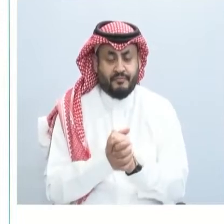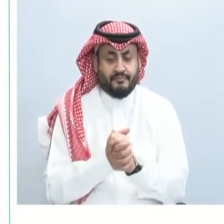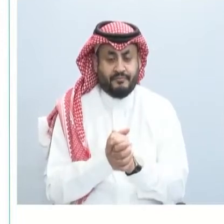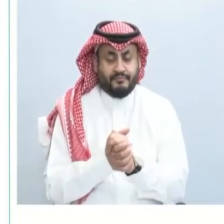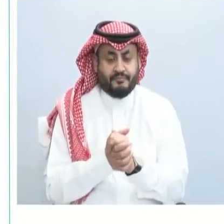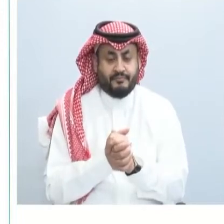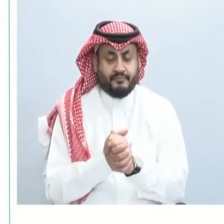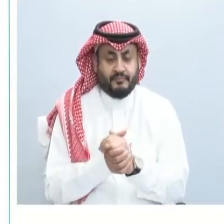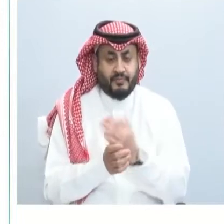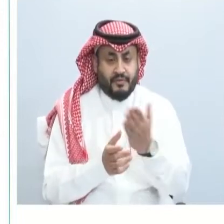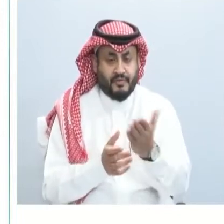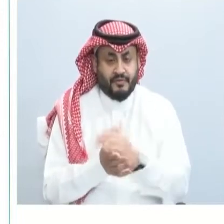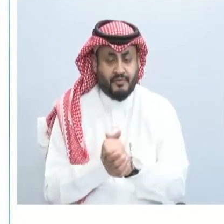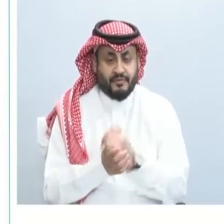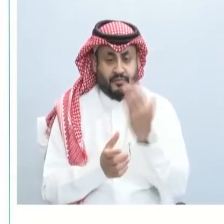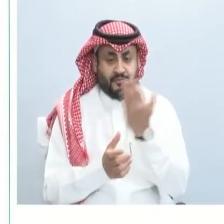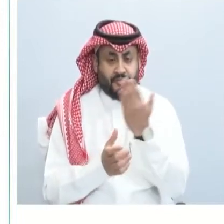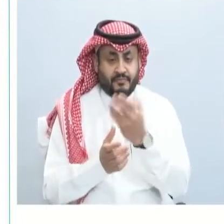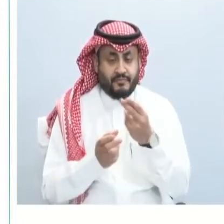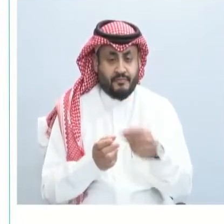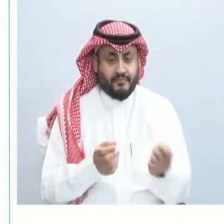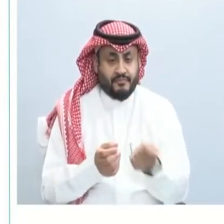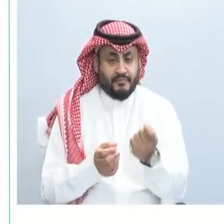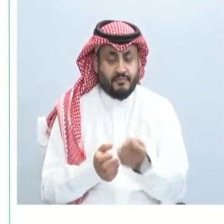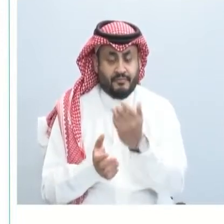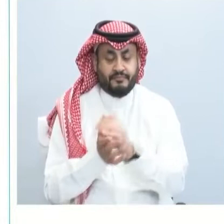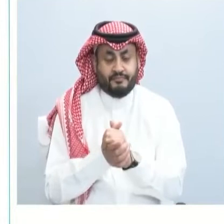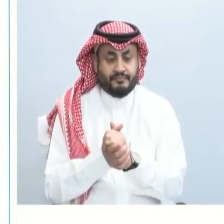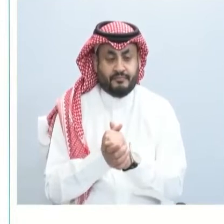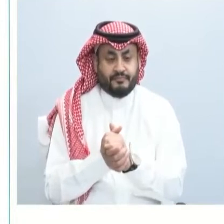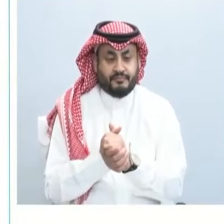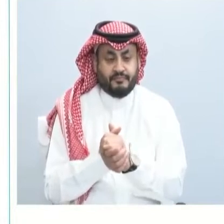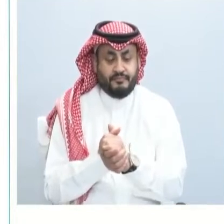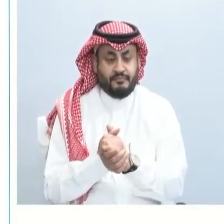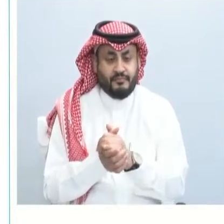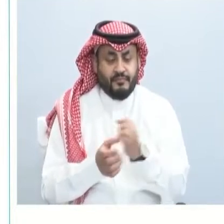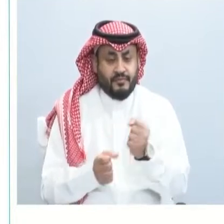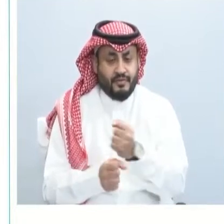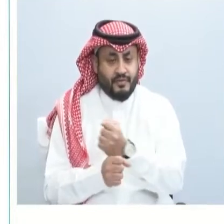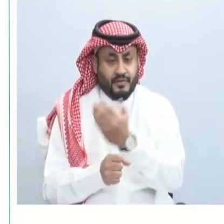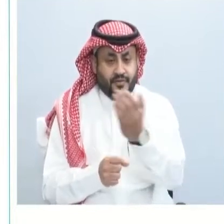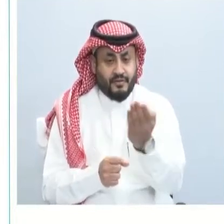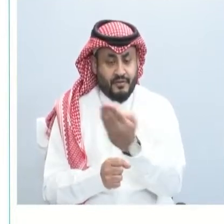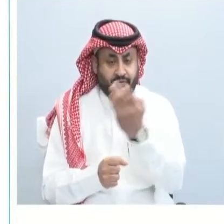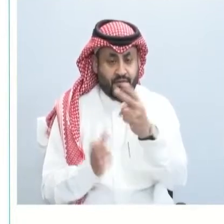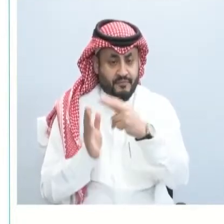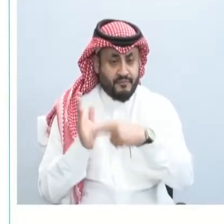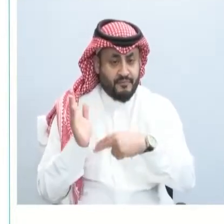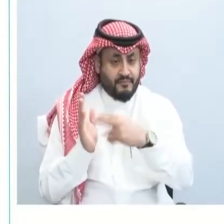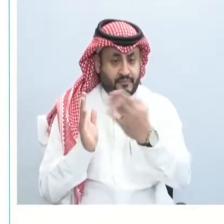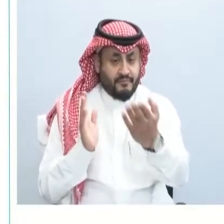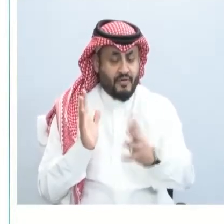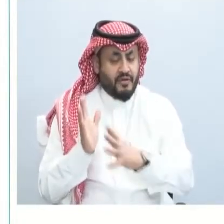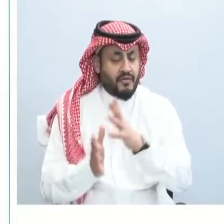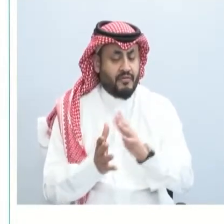our last lesson, we had reading and writing, where we did read this text, which is about,